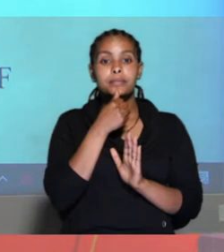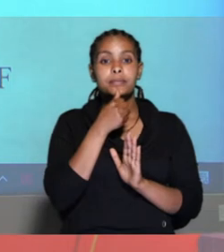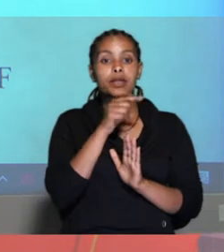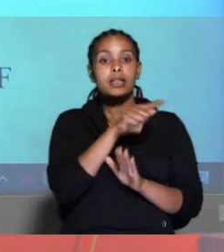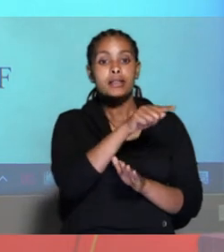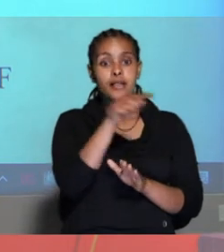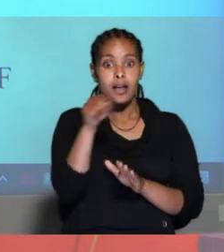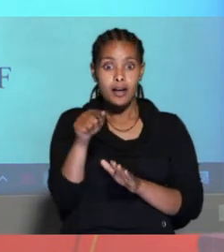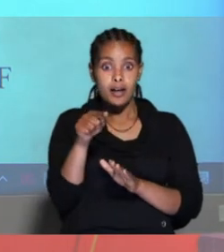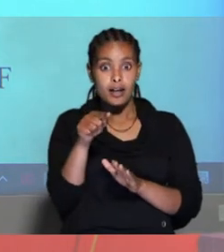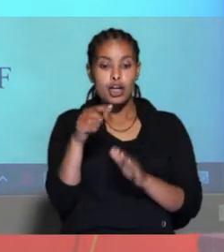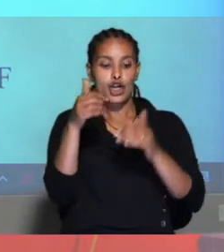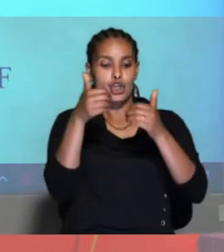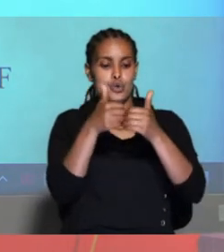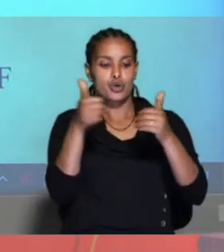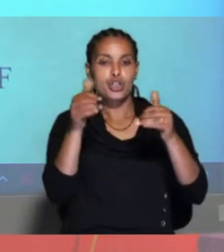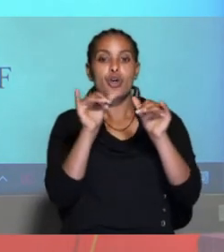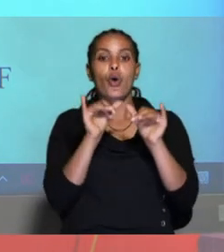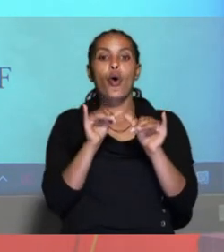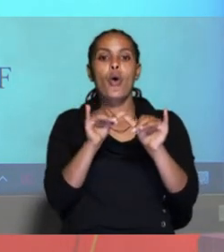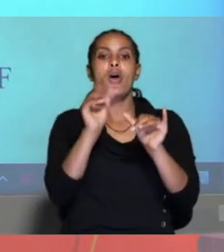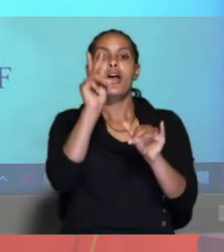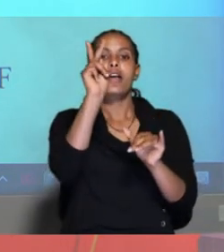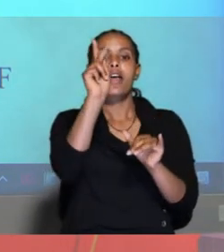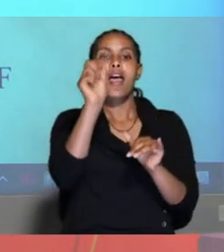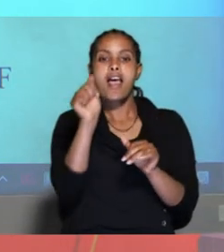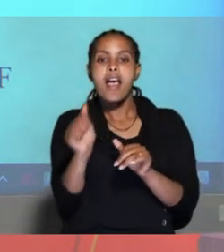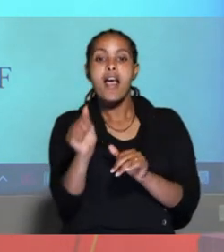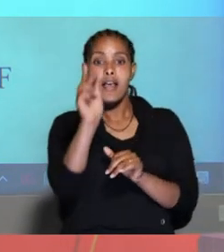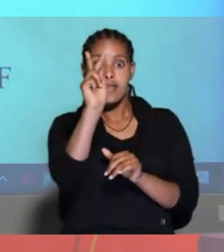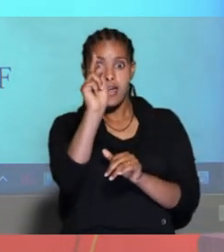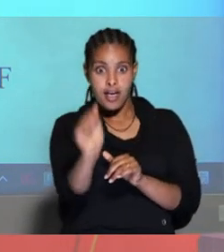their dissociation constant Ka values.